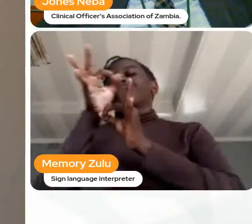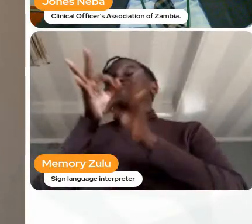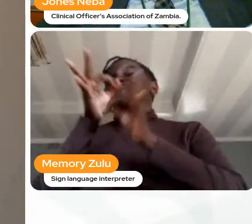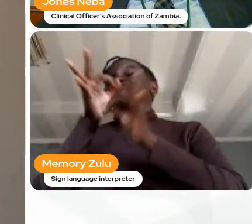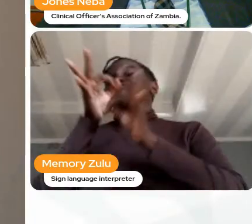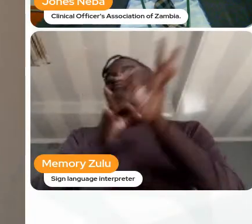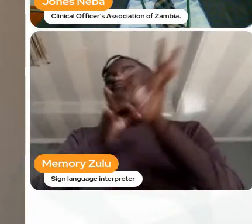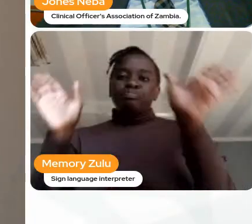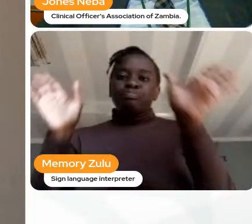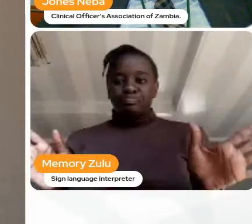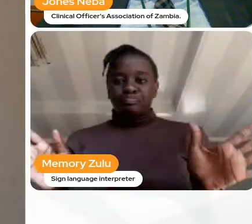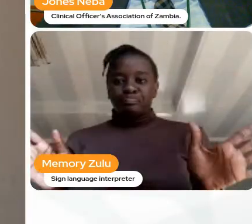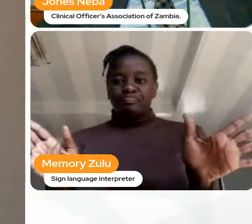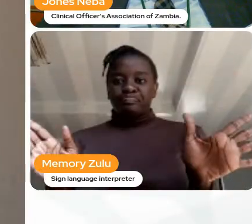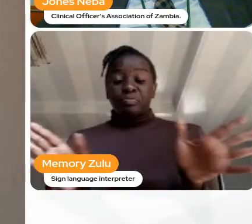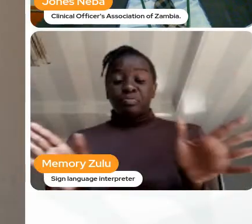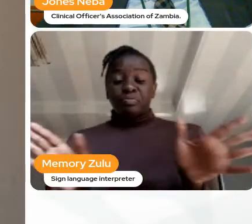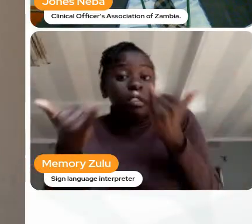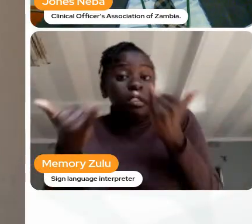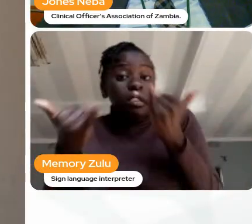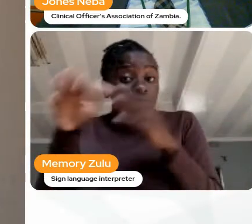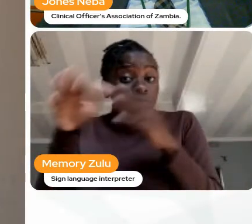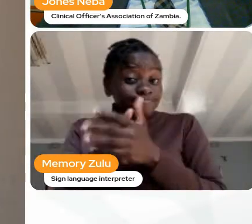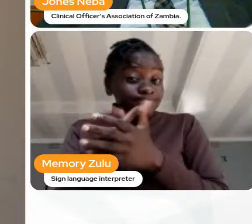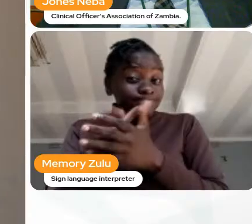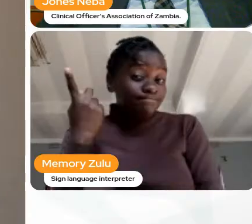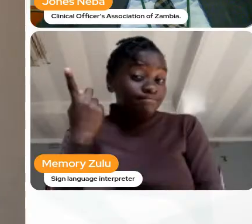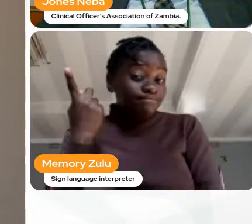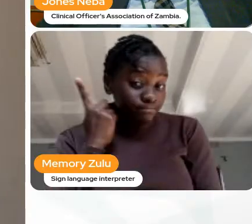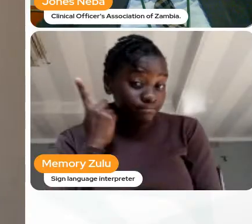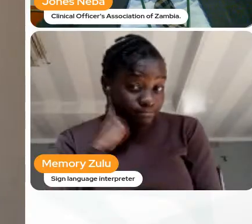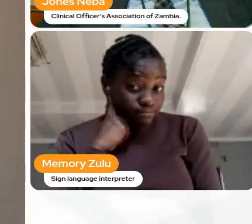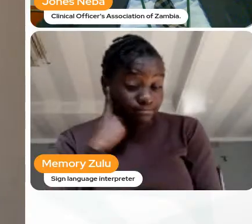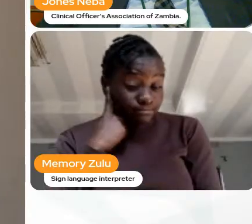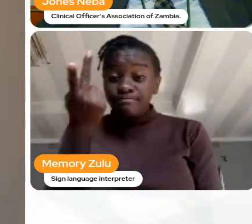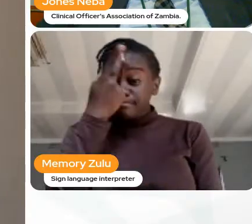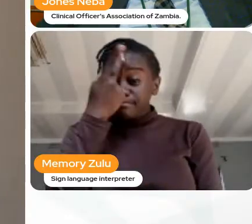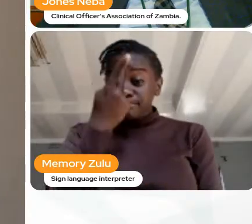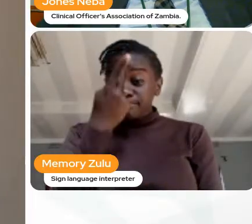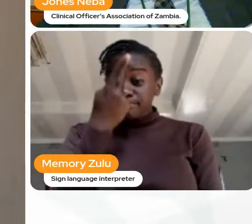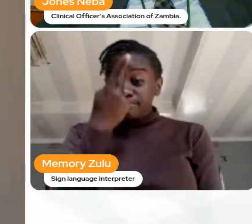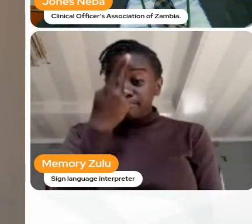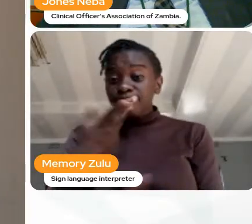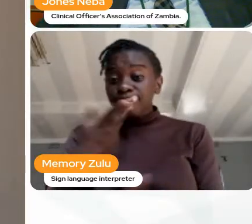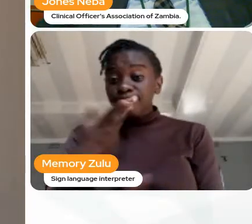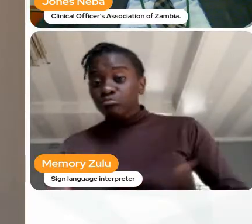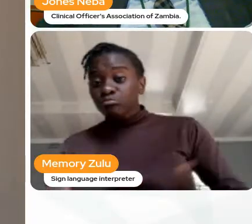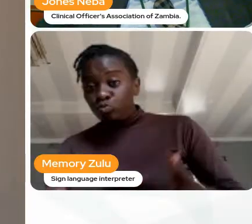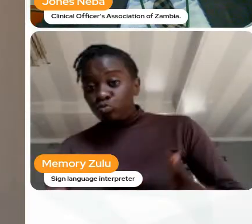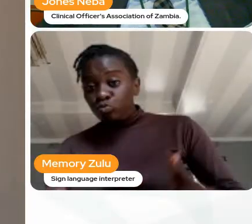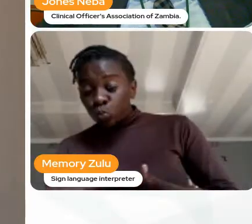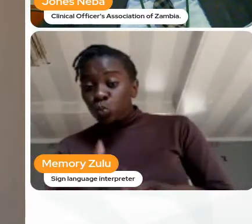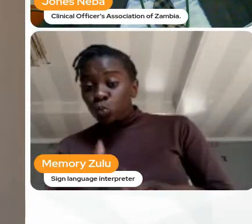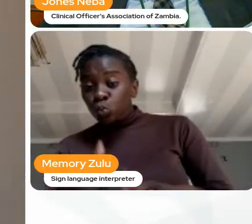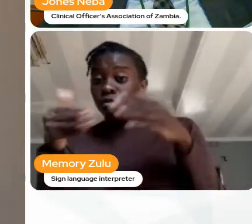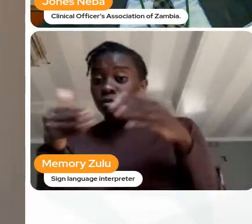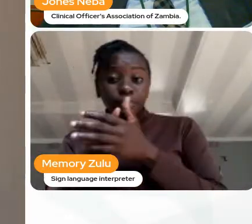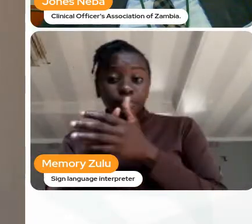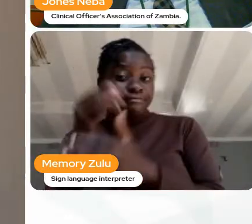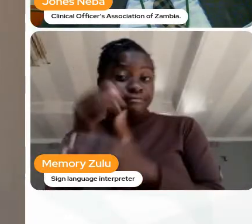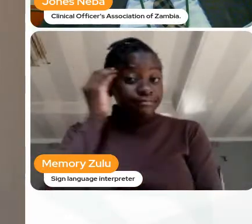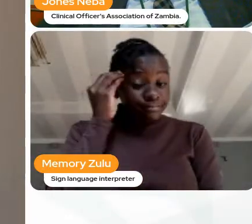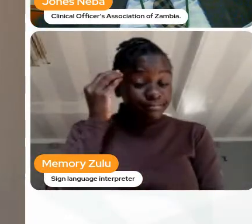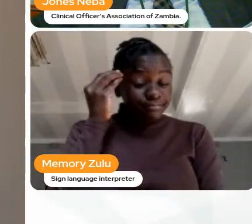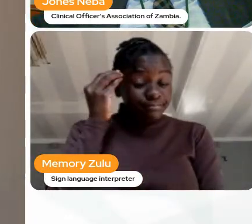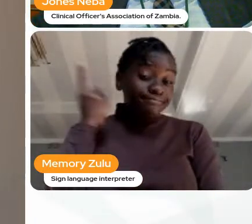important to reach out to the health facility whenever one feels like something is wrong. Don't rush into ensuring